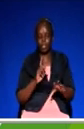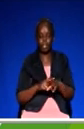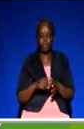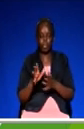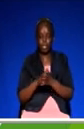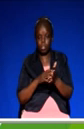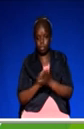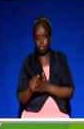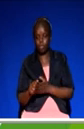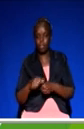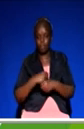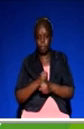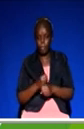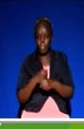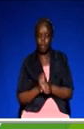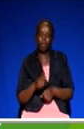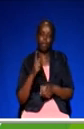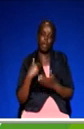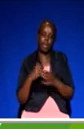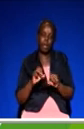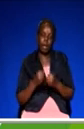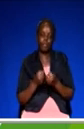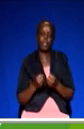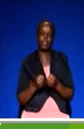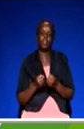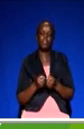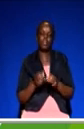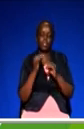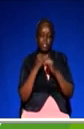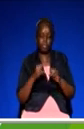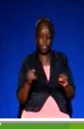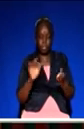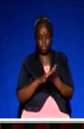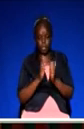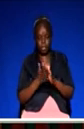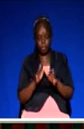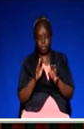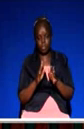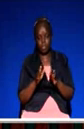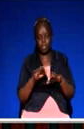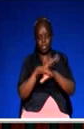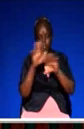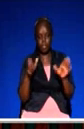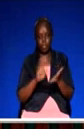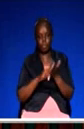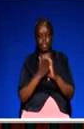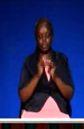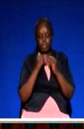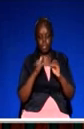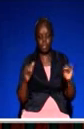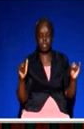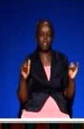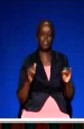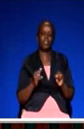occurs, then the environment is left clean and nutrients are recycled in